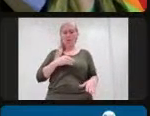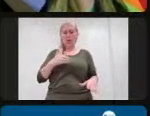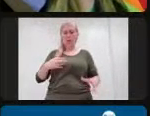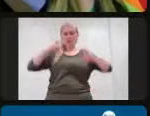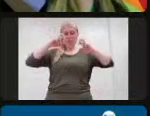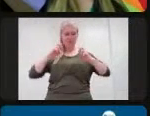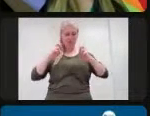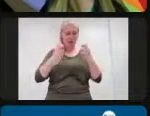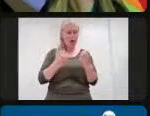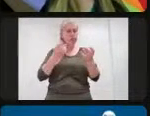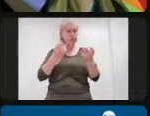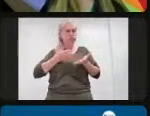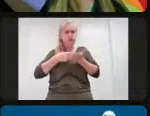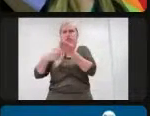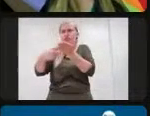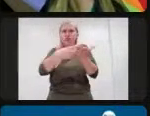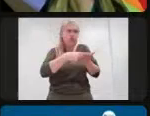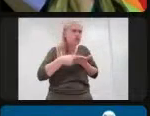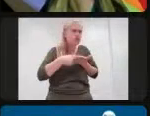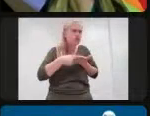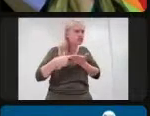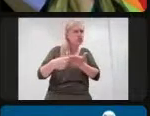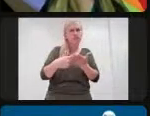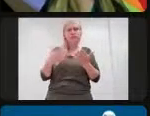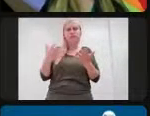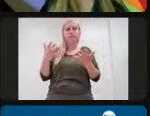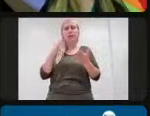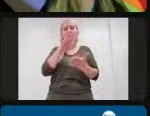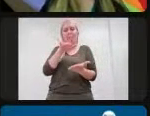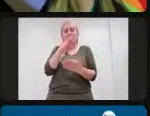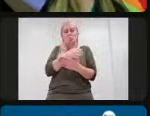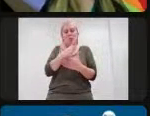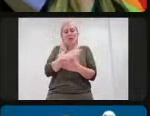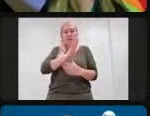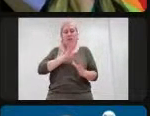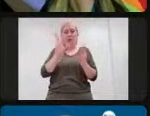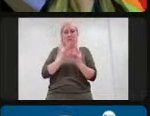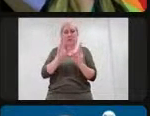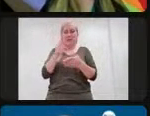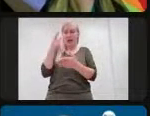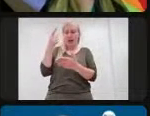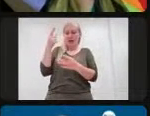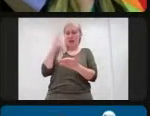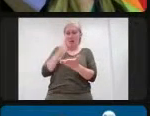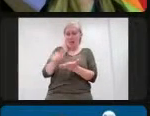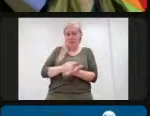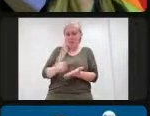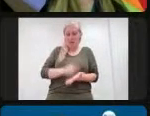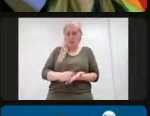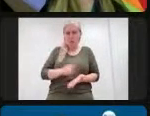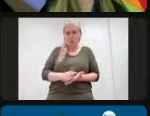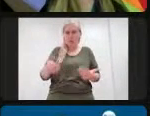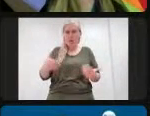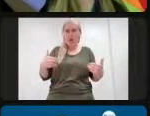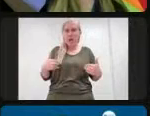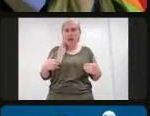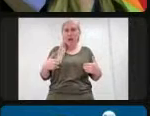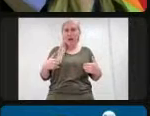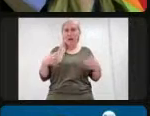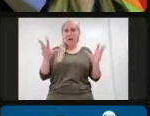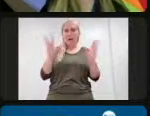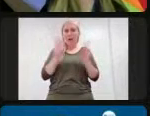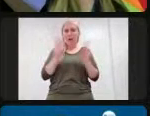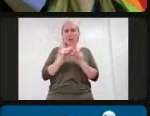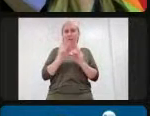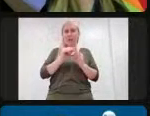time between the board meetings. And every week we had a board meeting, which would last 5 to 7 hours last year. Suddenly